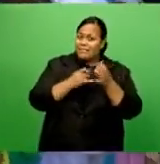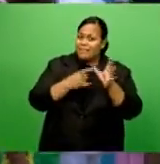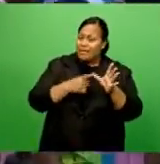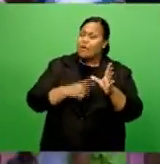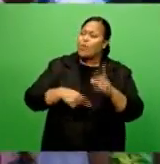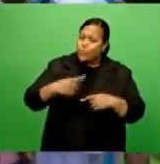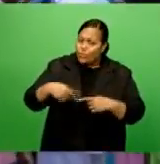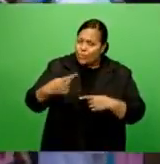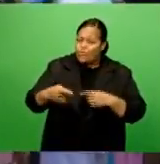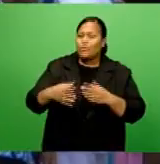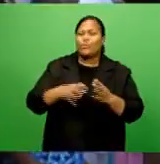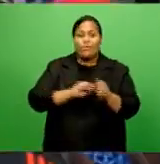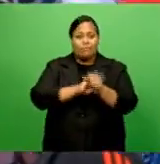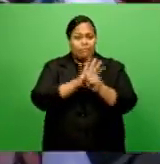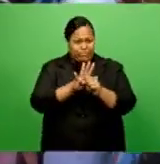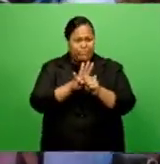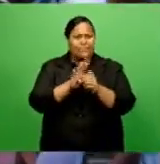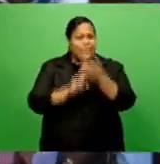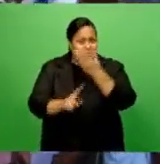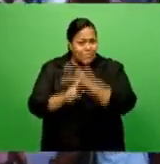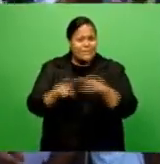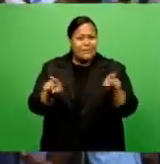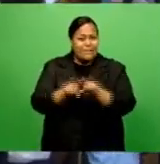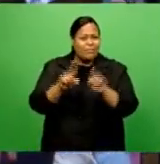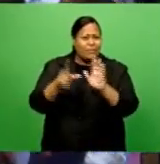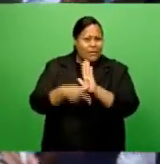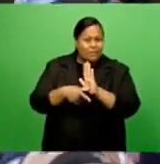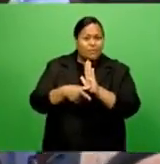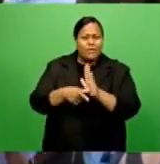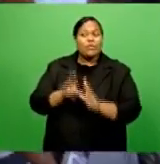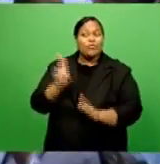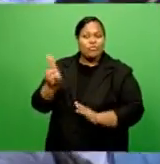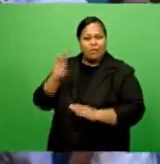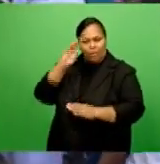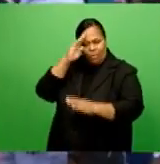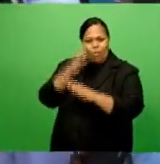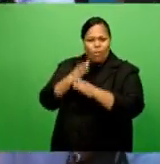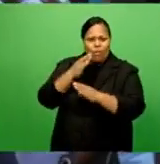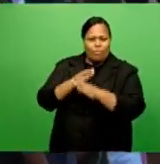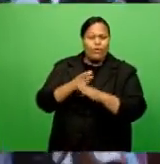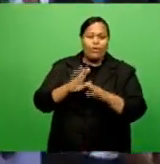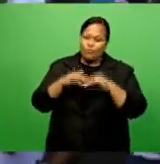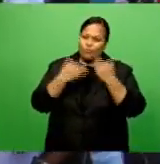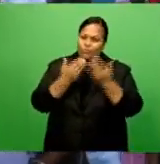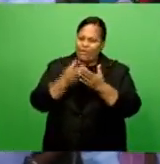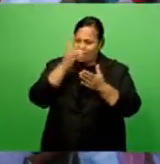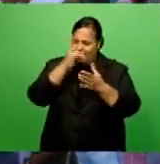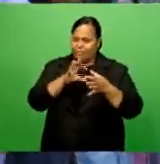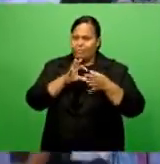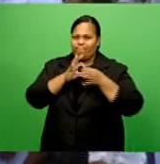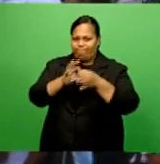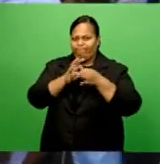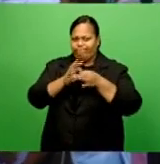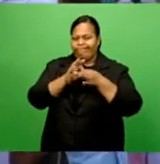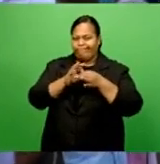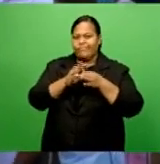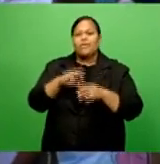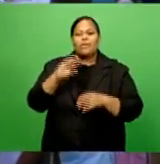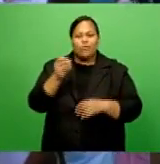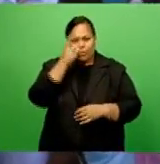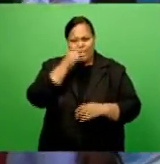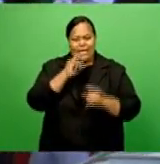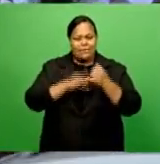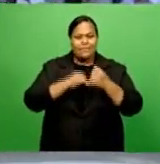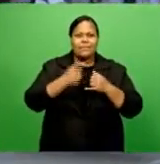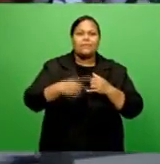ongoing COVID-19 crisis, she is hopeful that together a common ground can be found on effective efforts to sustainably